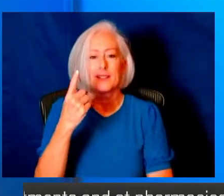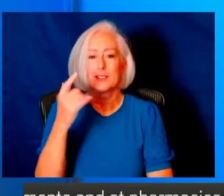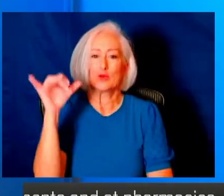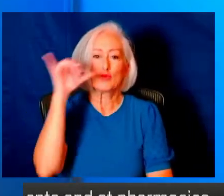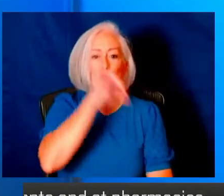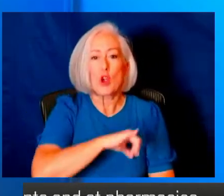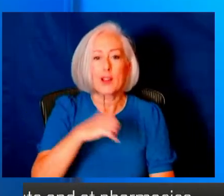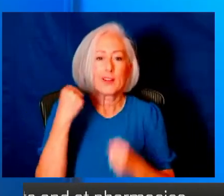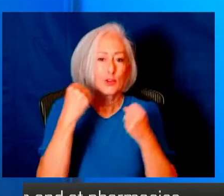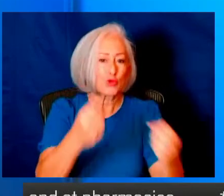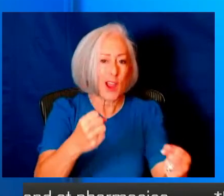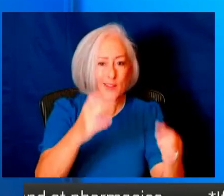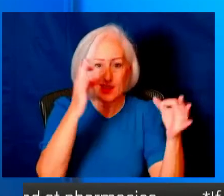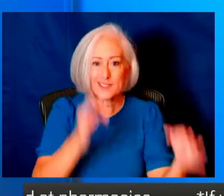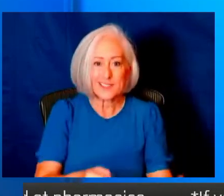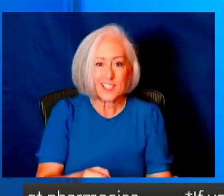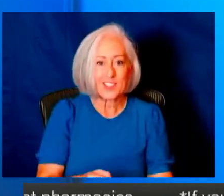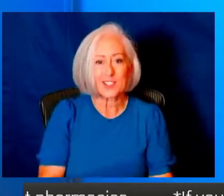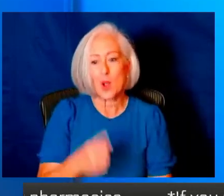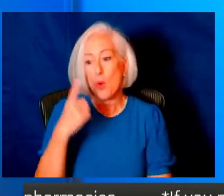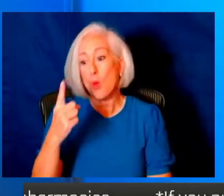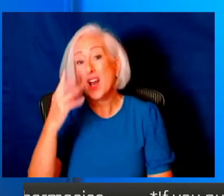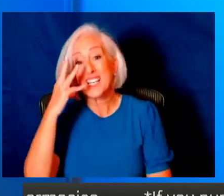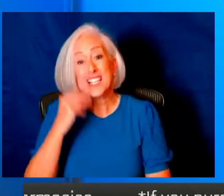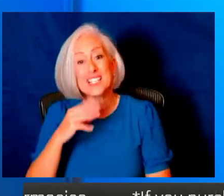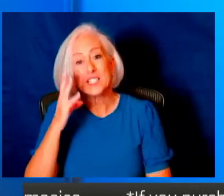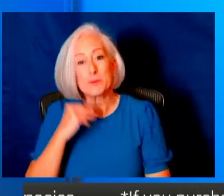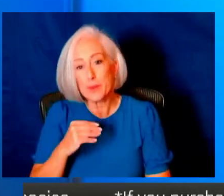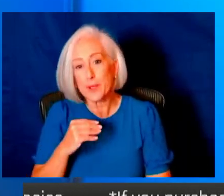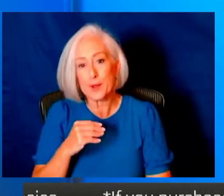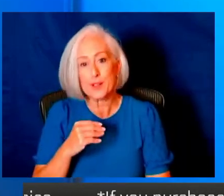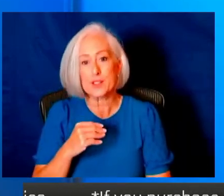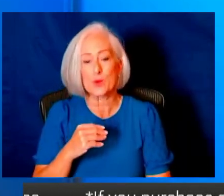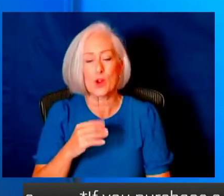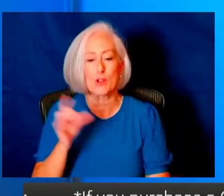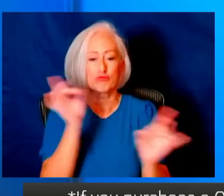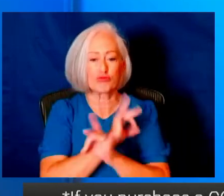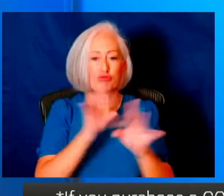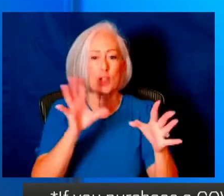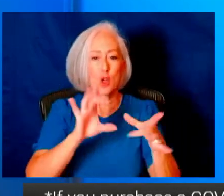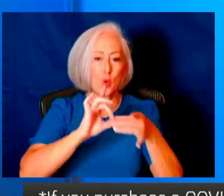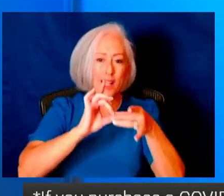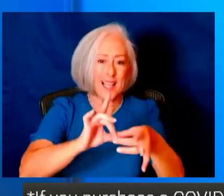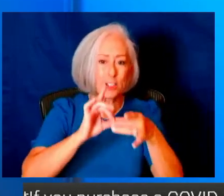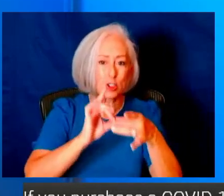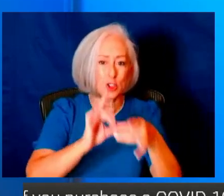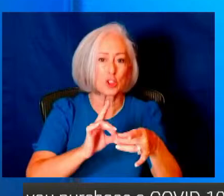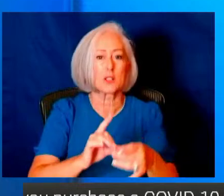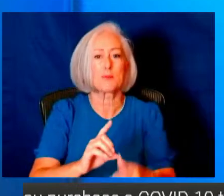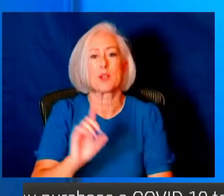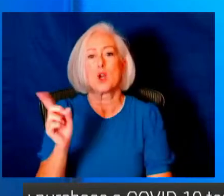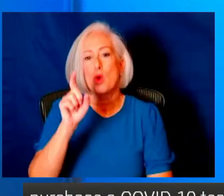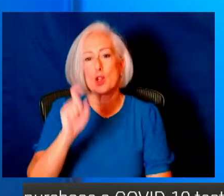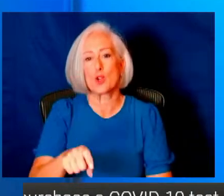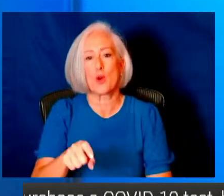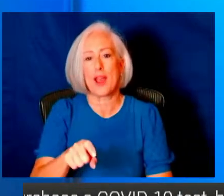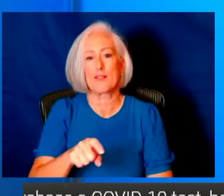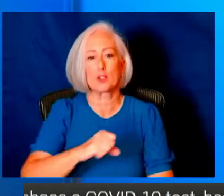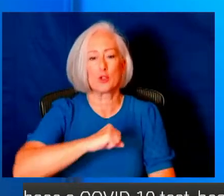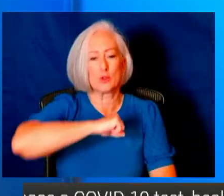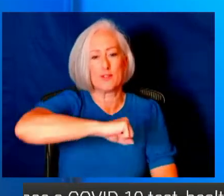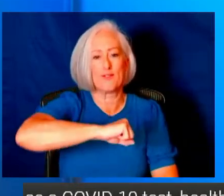driving, one experience in a toxic relationship where you've had to defend yourself with a weapon.